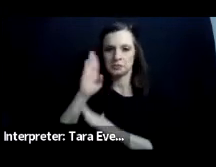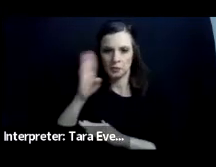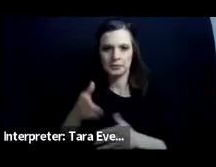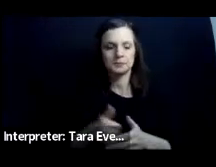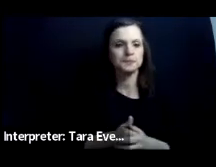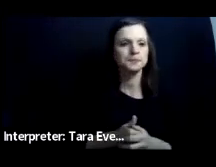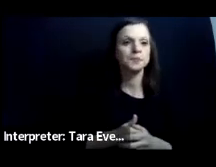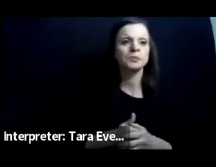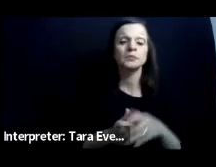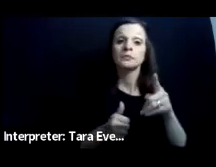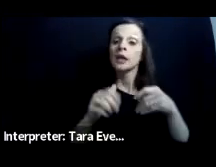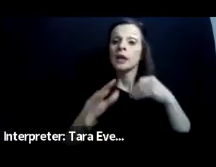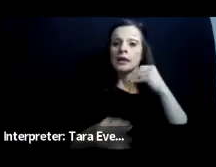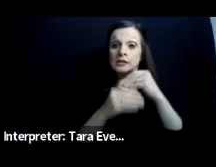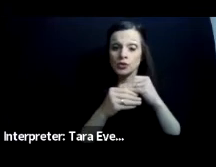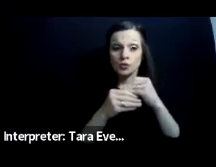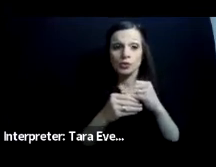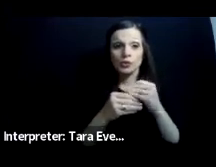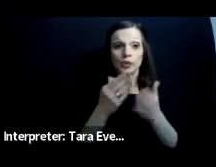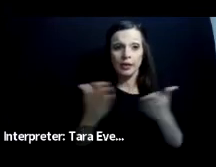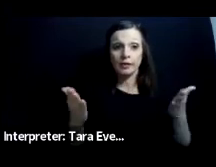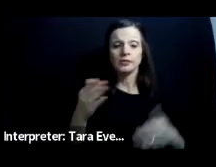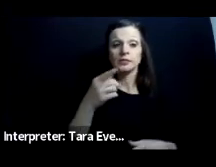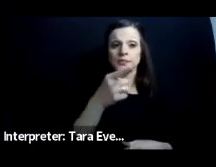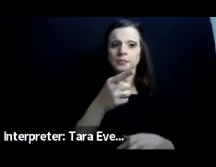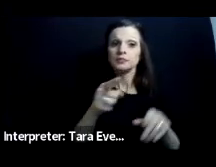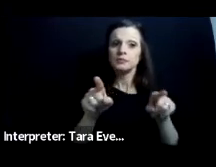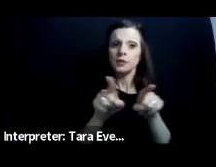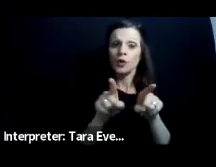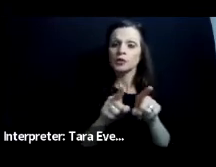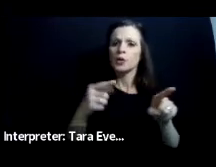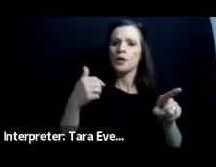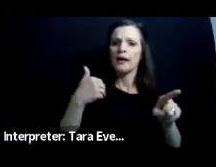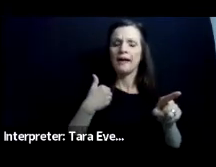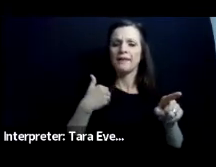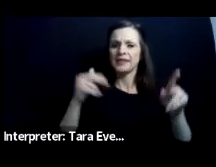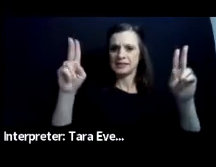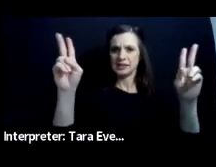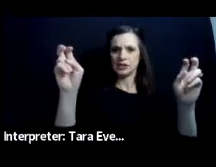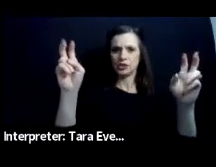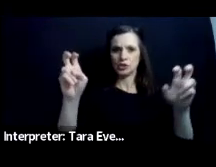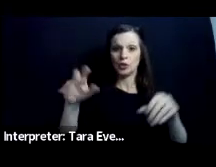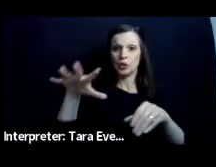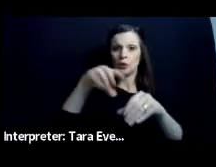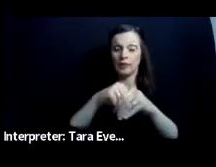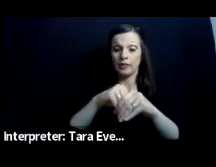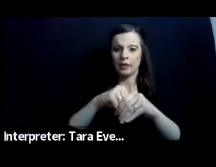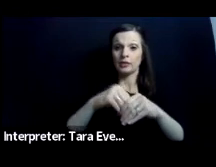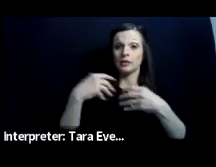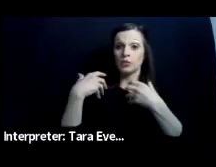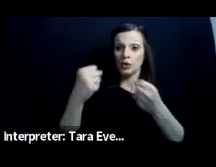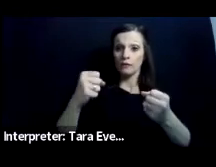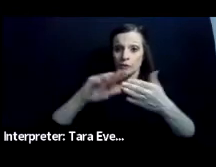Some additional things, there is also this whole issue within the recovering community